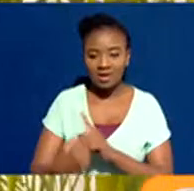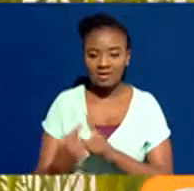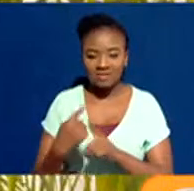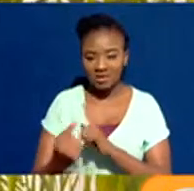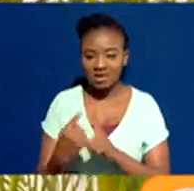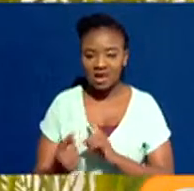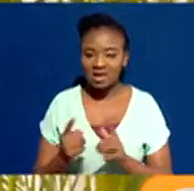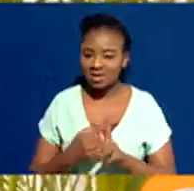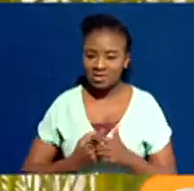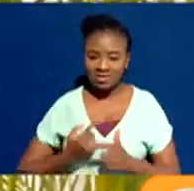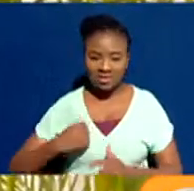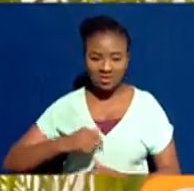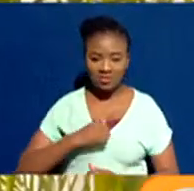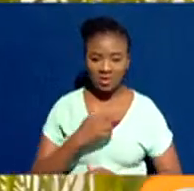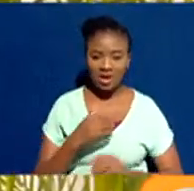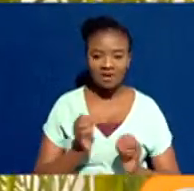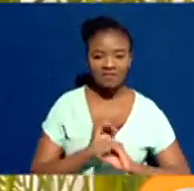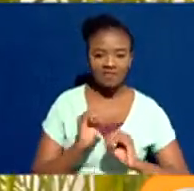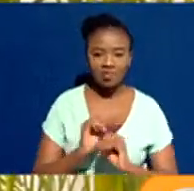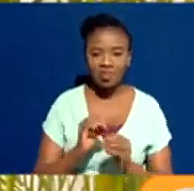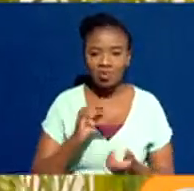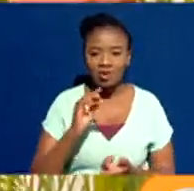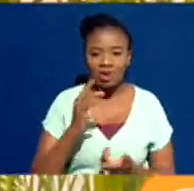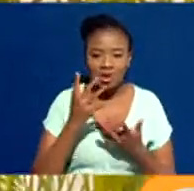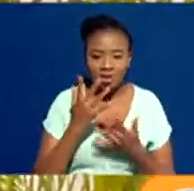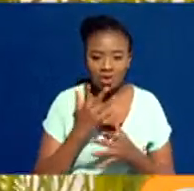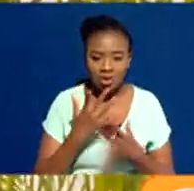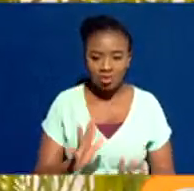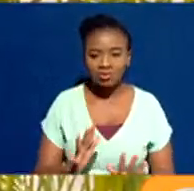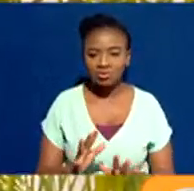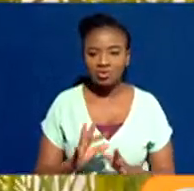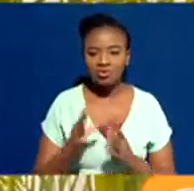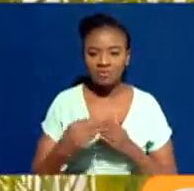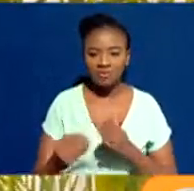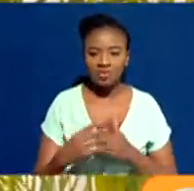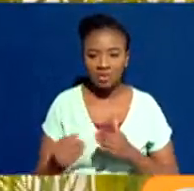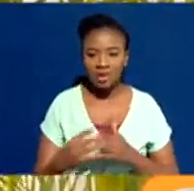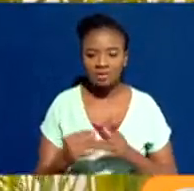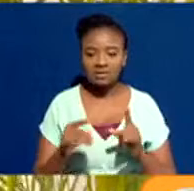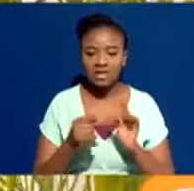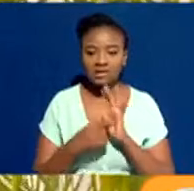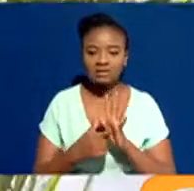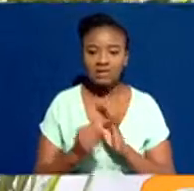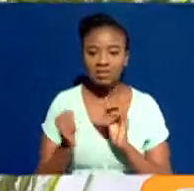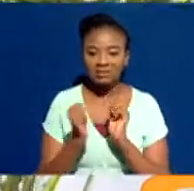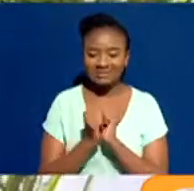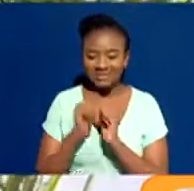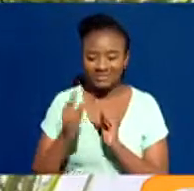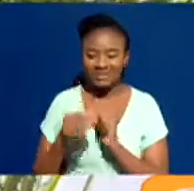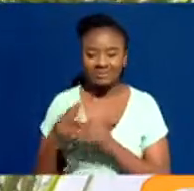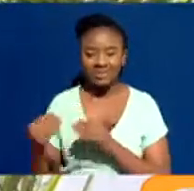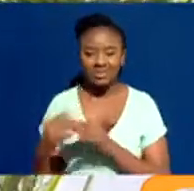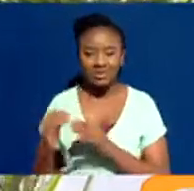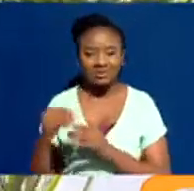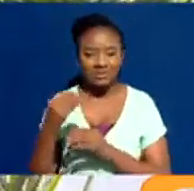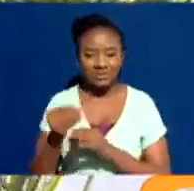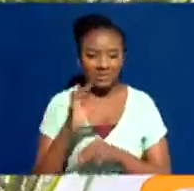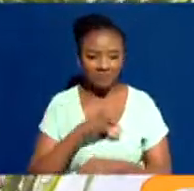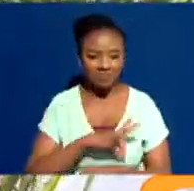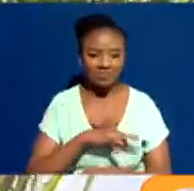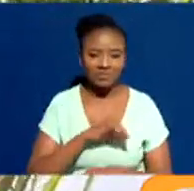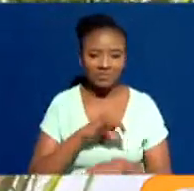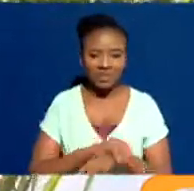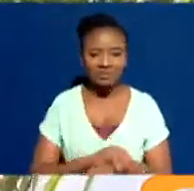shortage of dollars. Today, bank doesn't give you dollars, $10,000 they give you. We are going to make